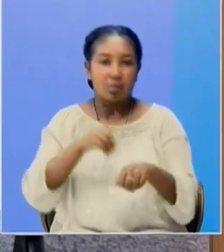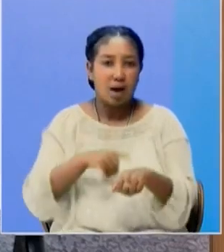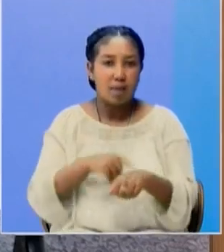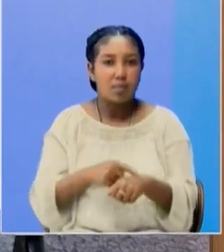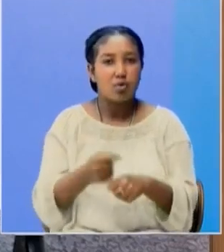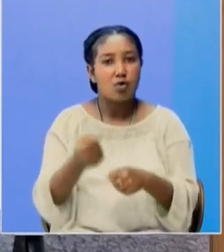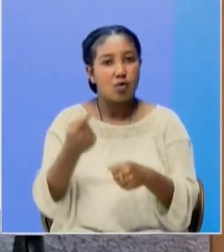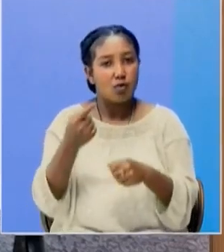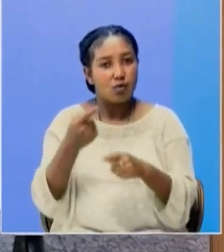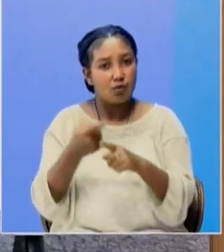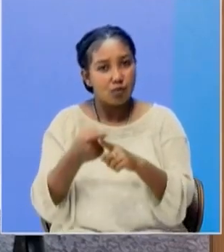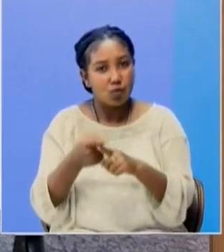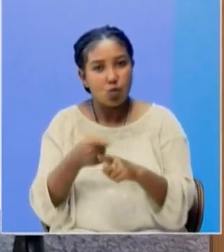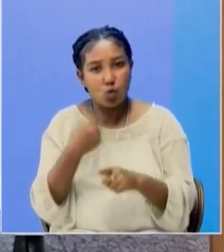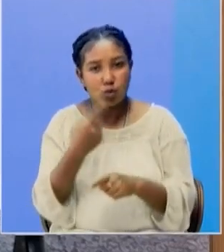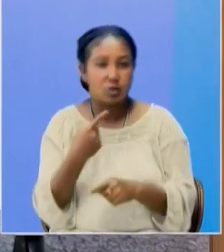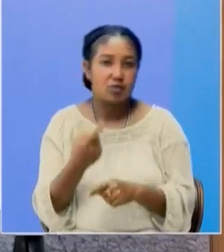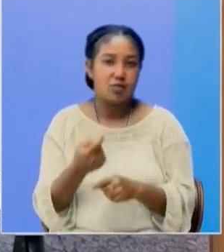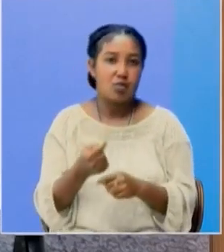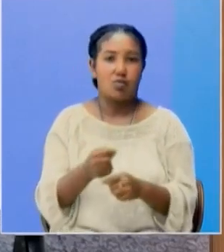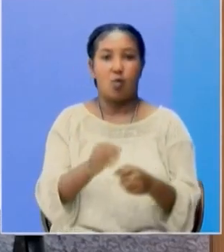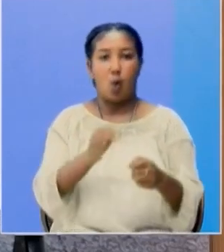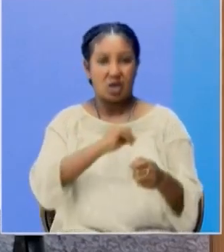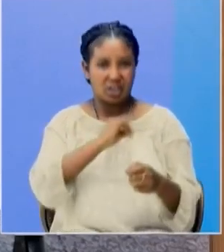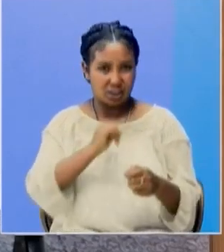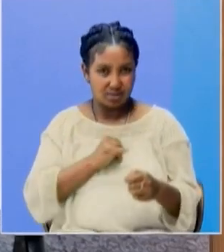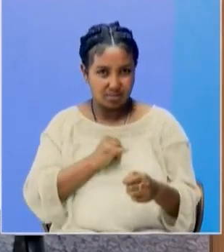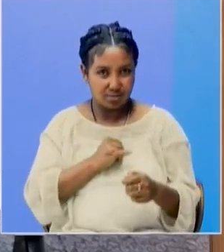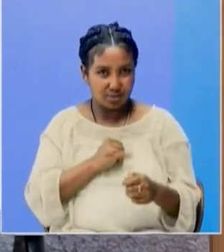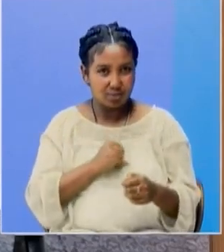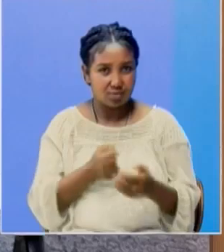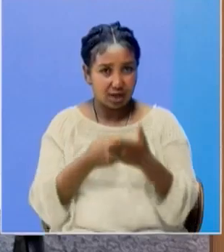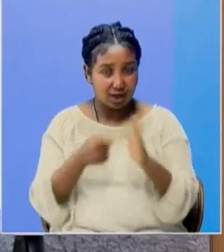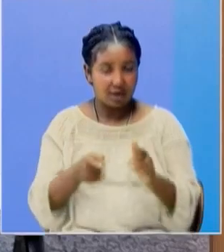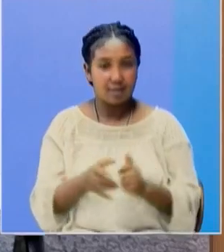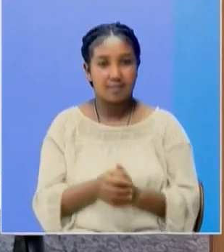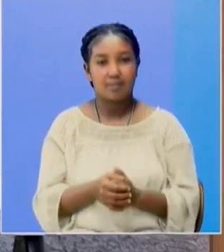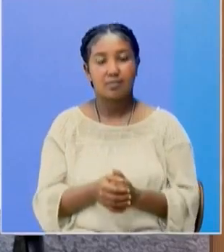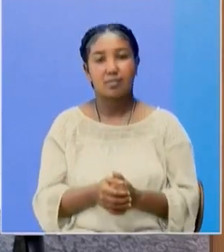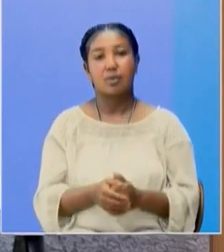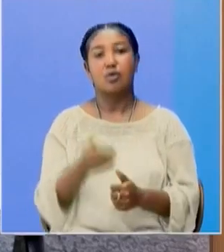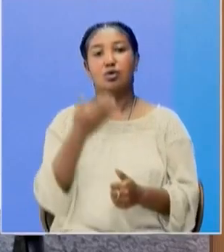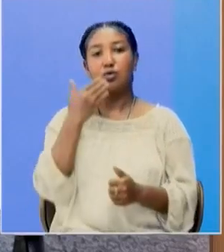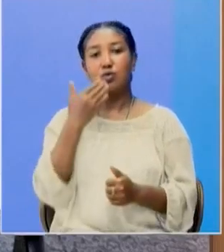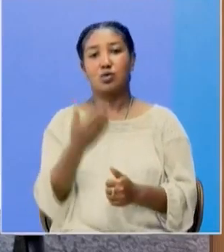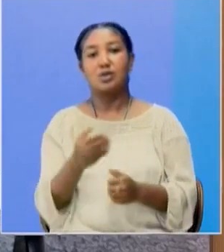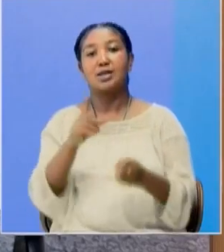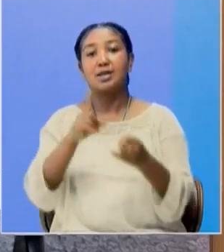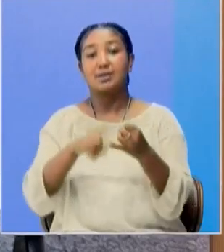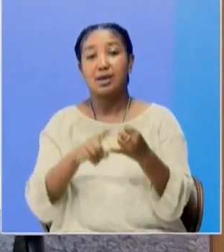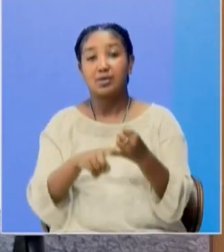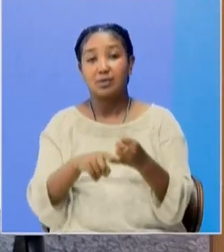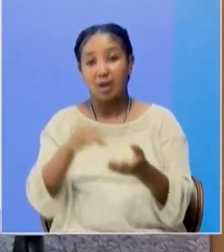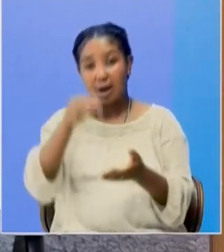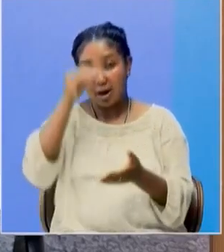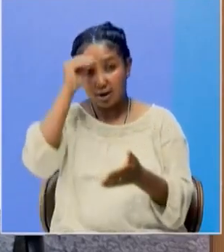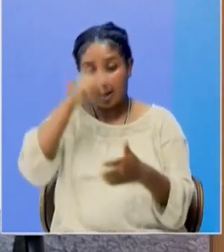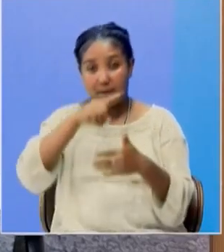for reason, whose for ownership. Is that good? Good. And the last point is